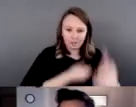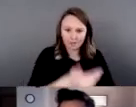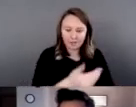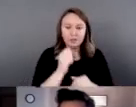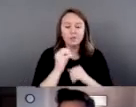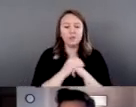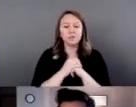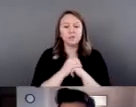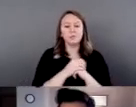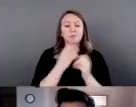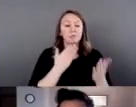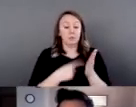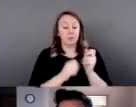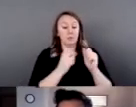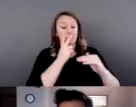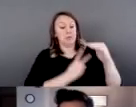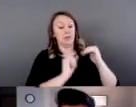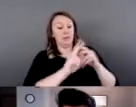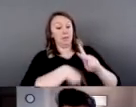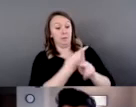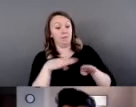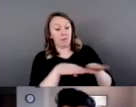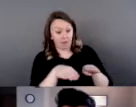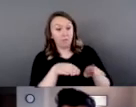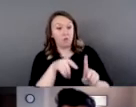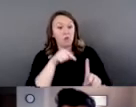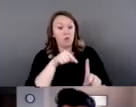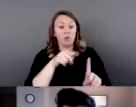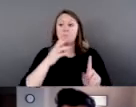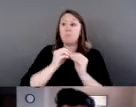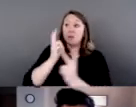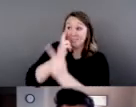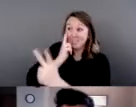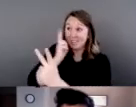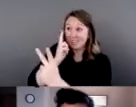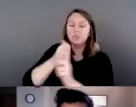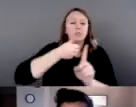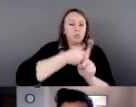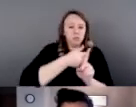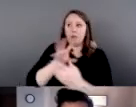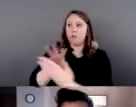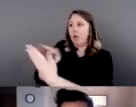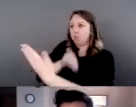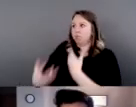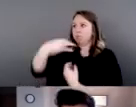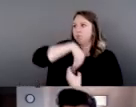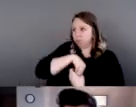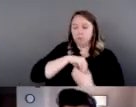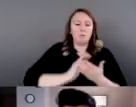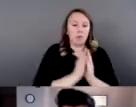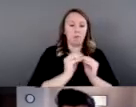abused or exposed to this violence, the more aggressive that they tend to be. You know, so these children who